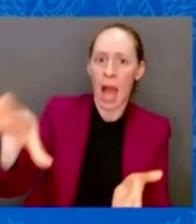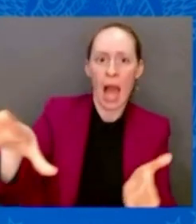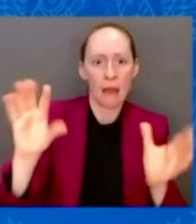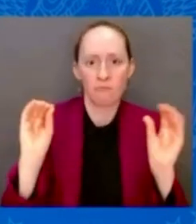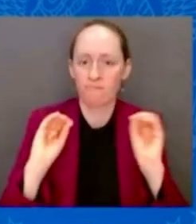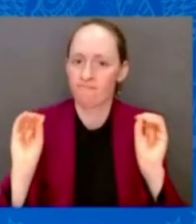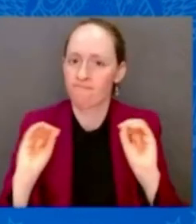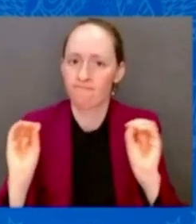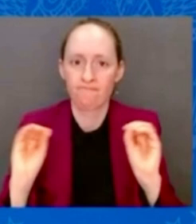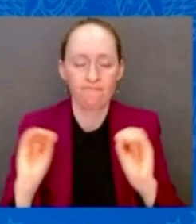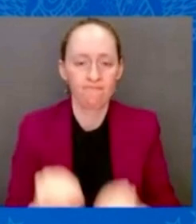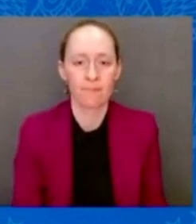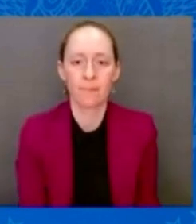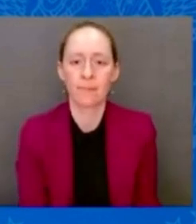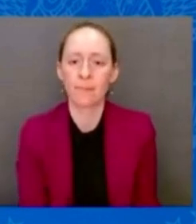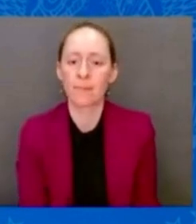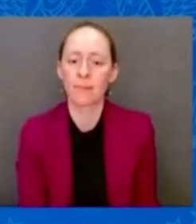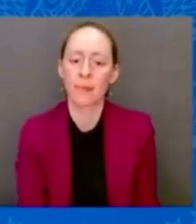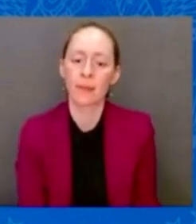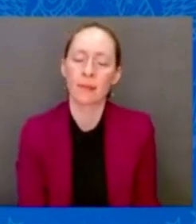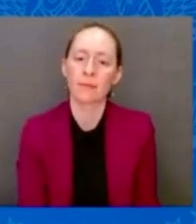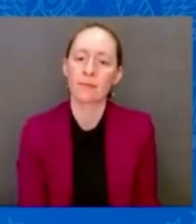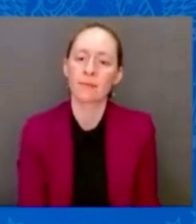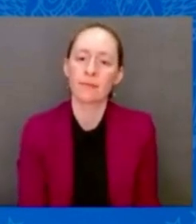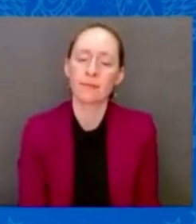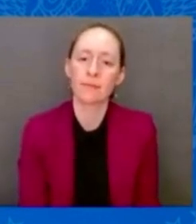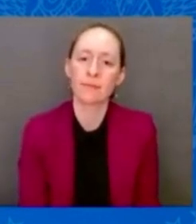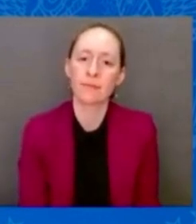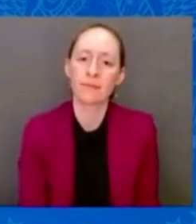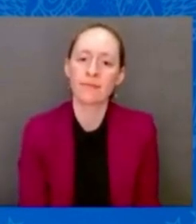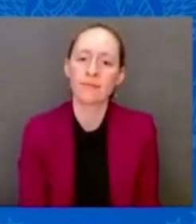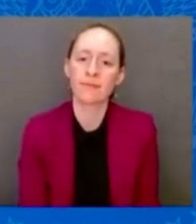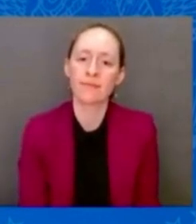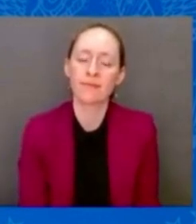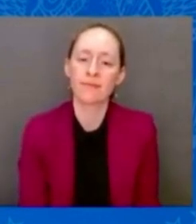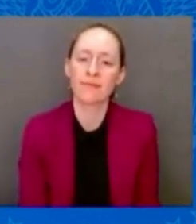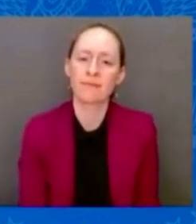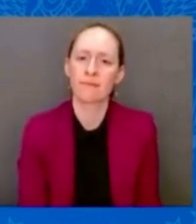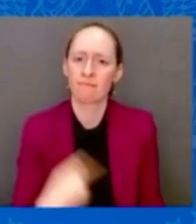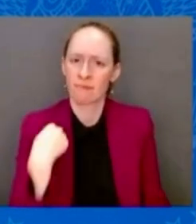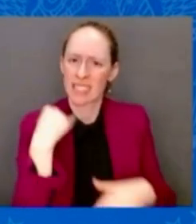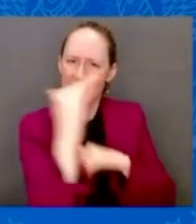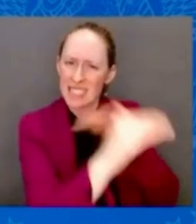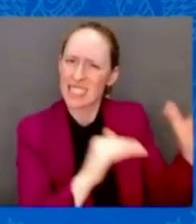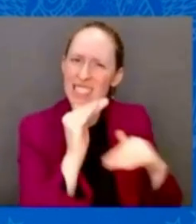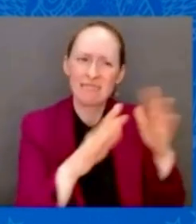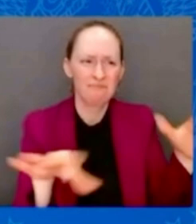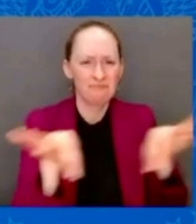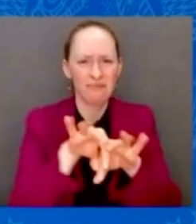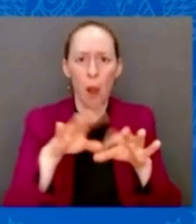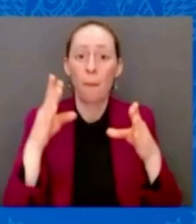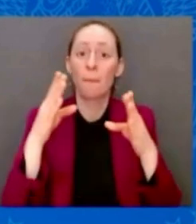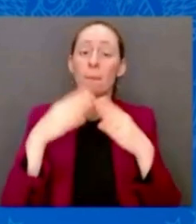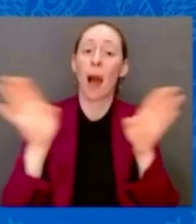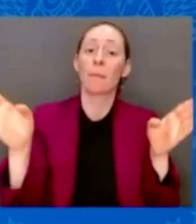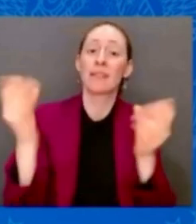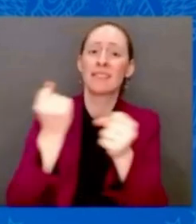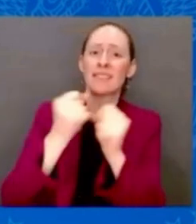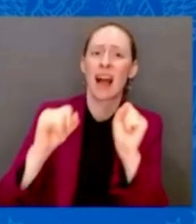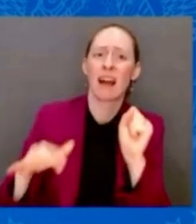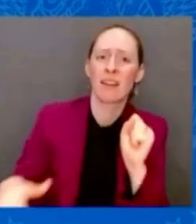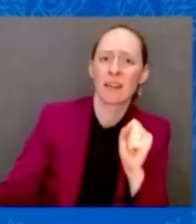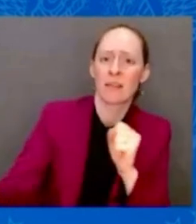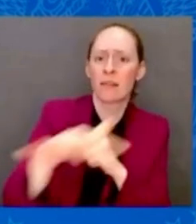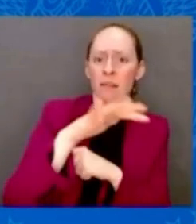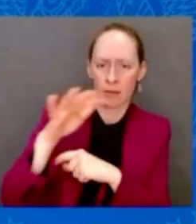I fought for the Public Safety Officers Benefit Program and helped strengthen it. As President, I signed legislation extending those benefits to